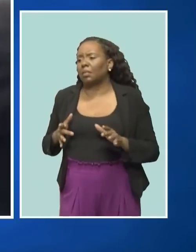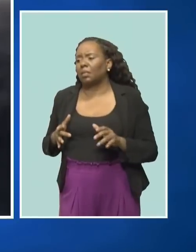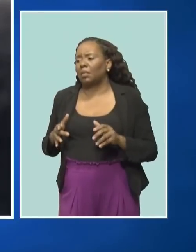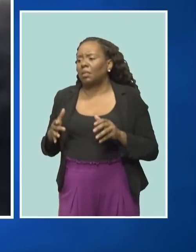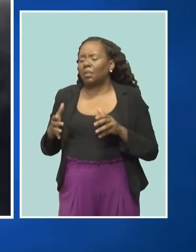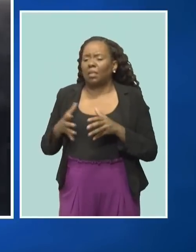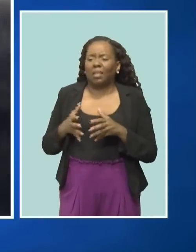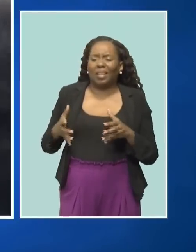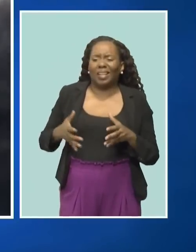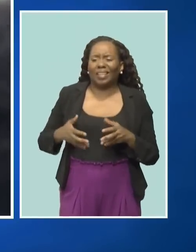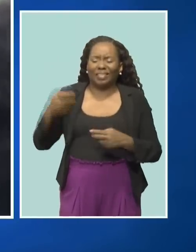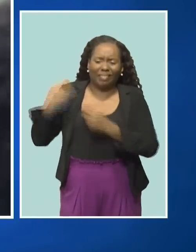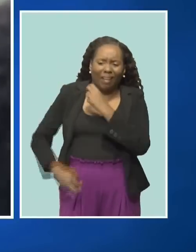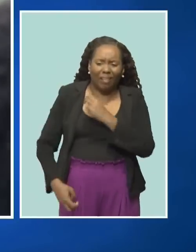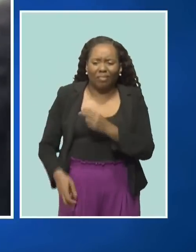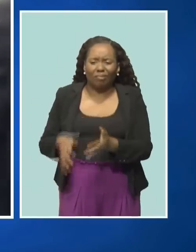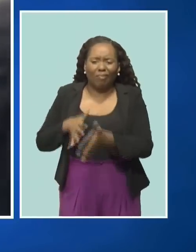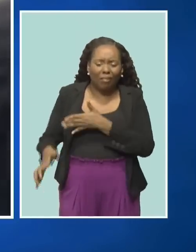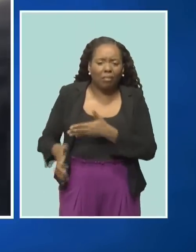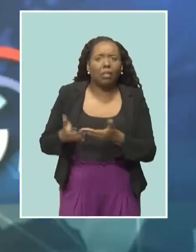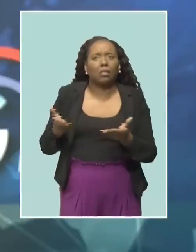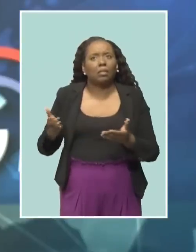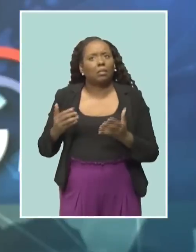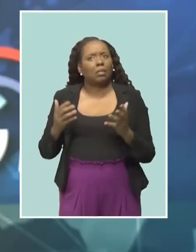want to see the next big effort.